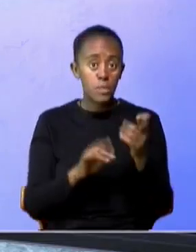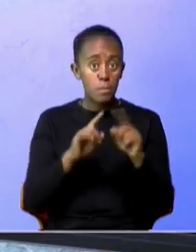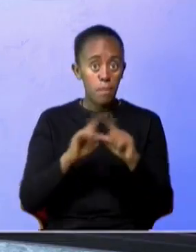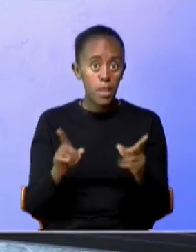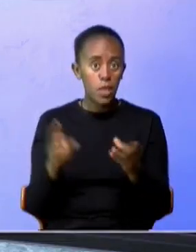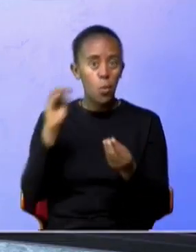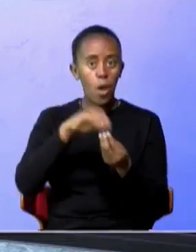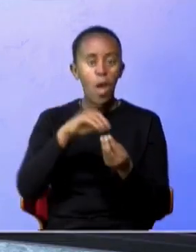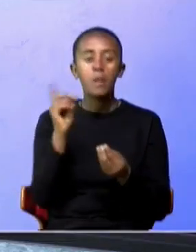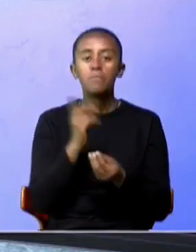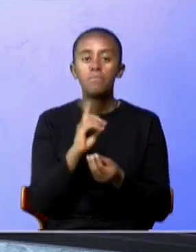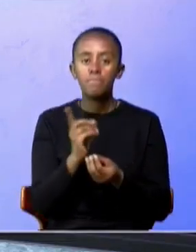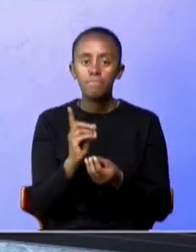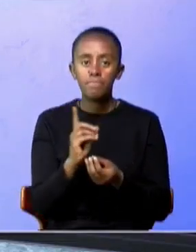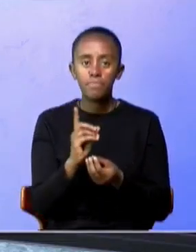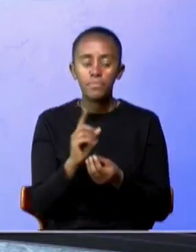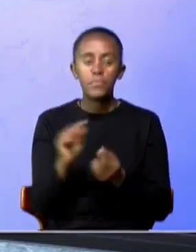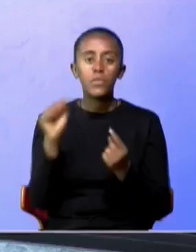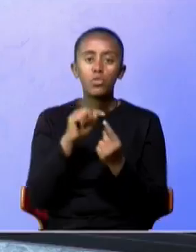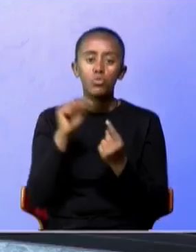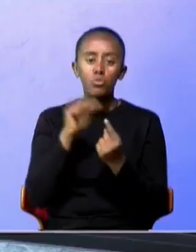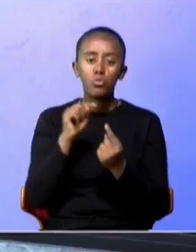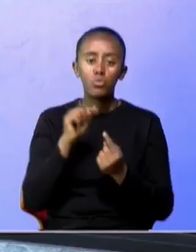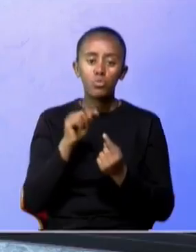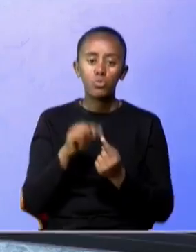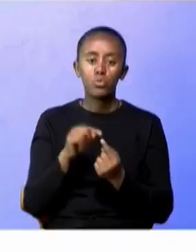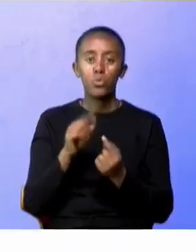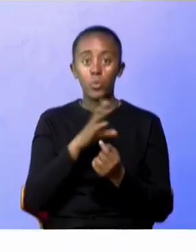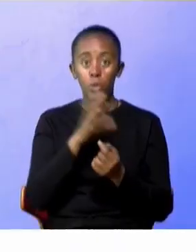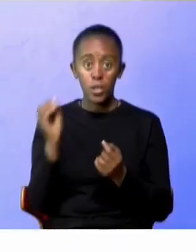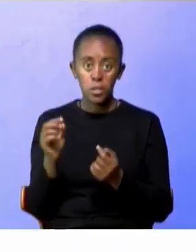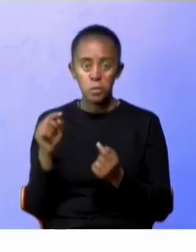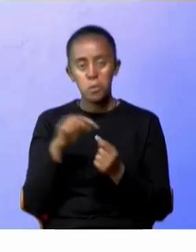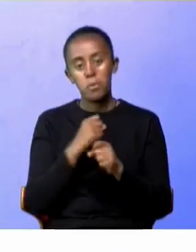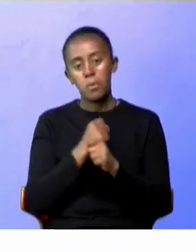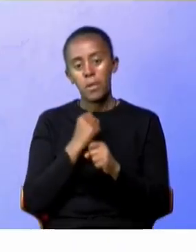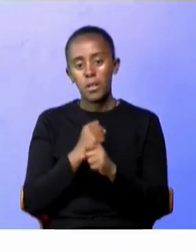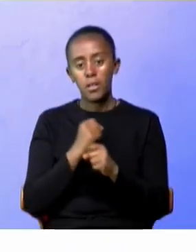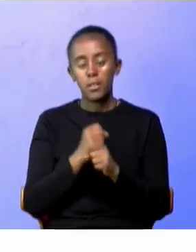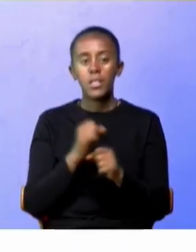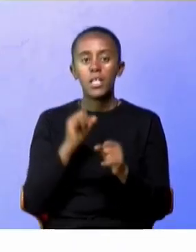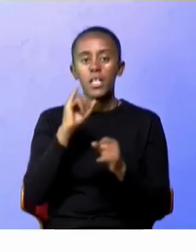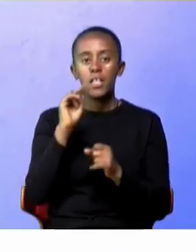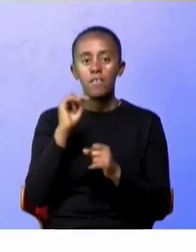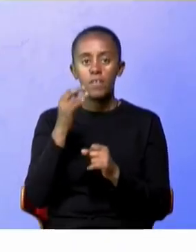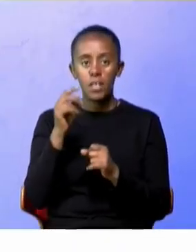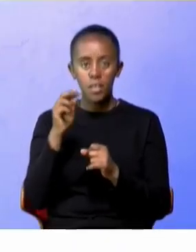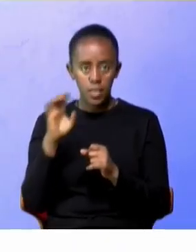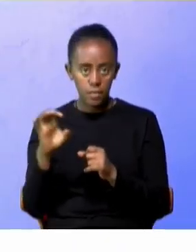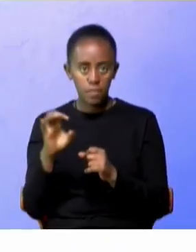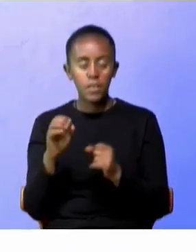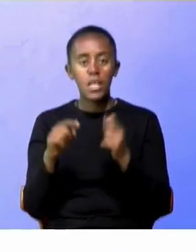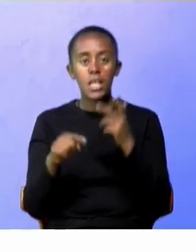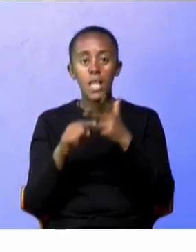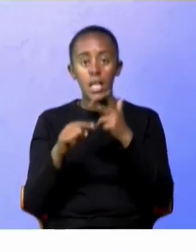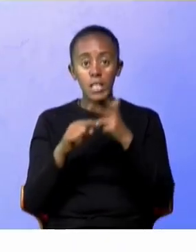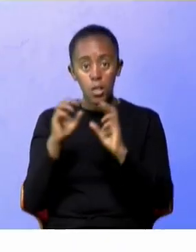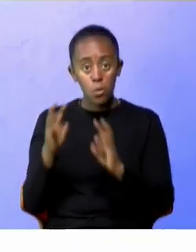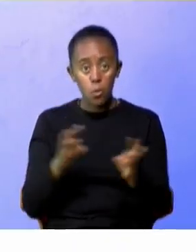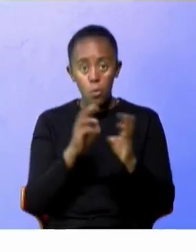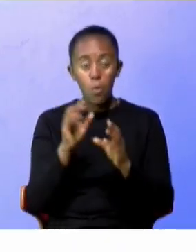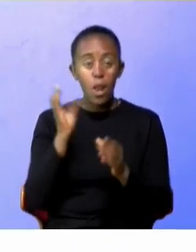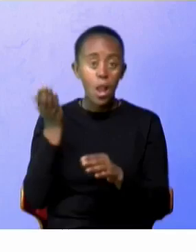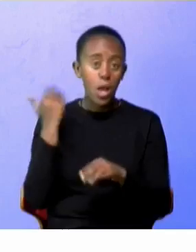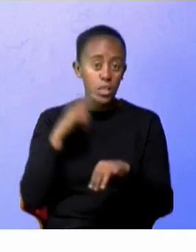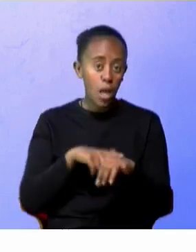add what? We add to it, and we make it infinitive. Okay. The third way we said last